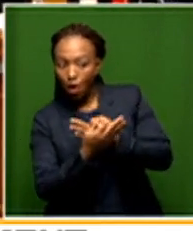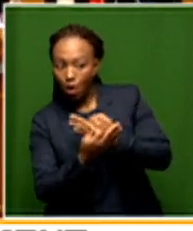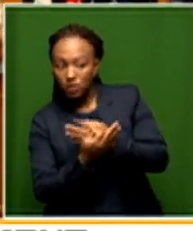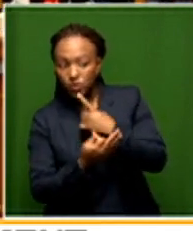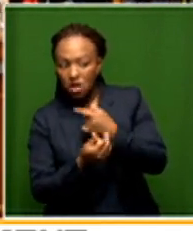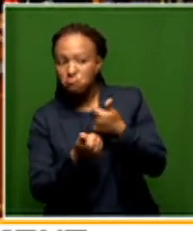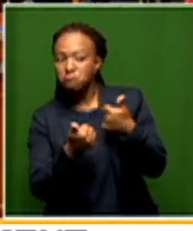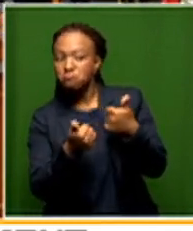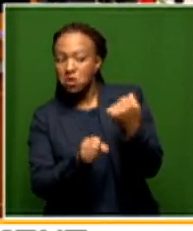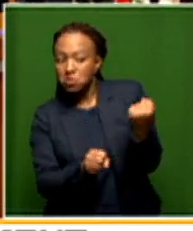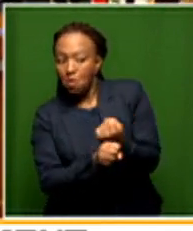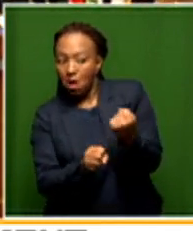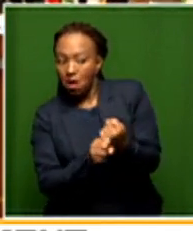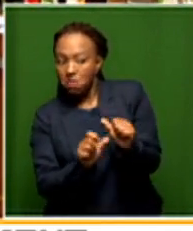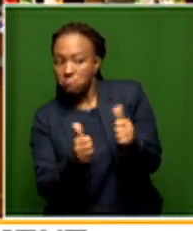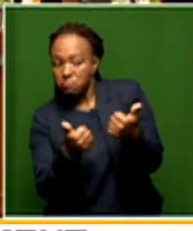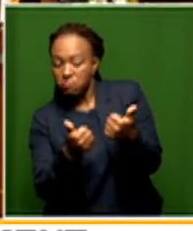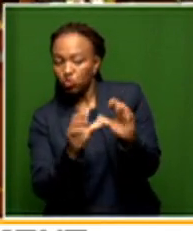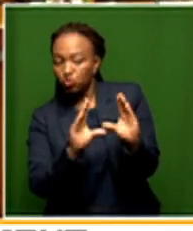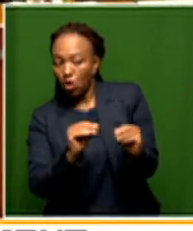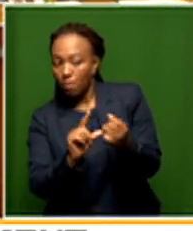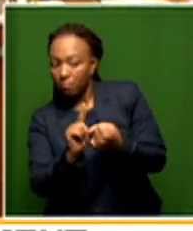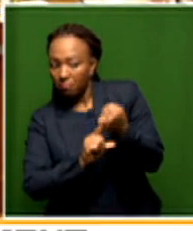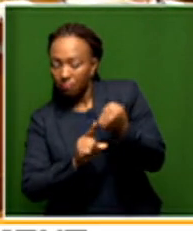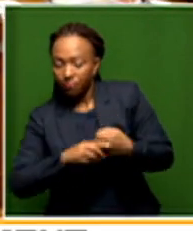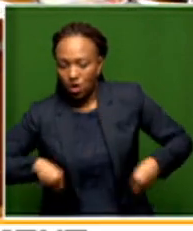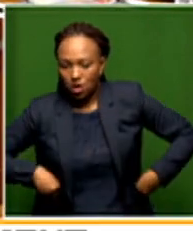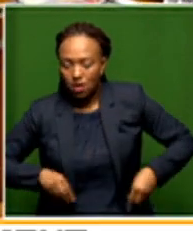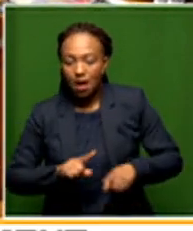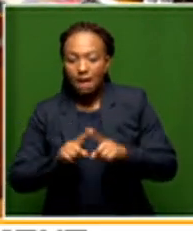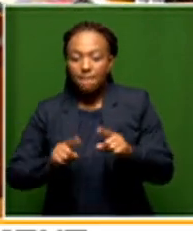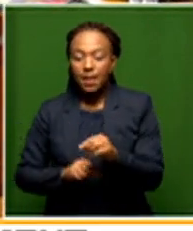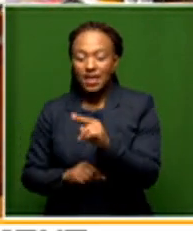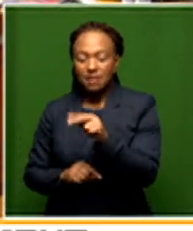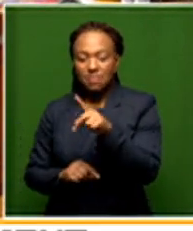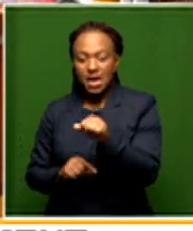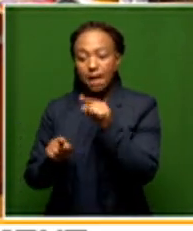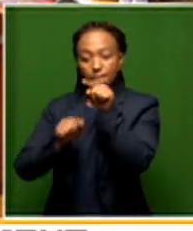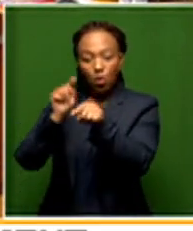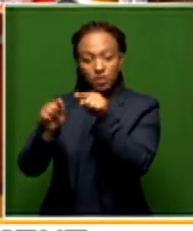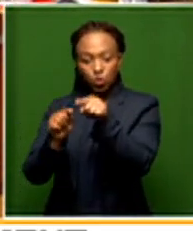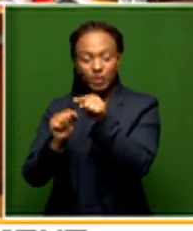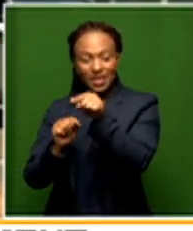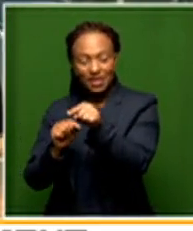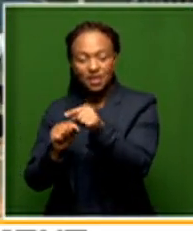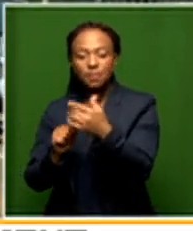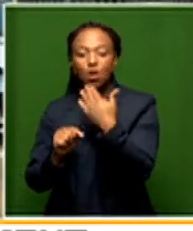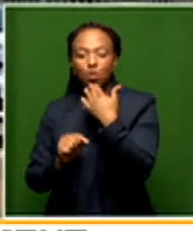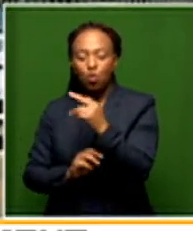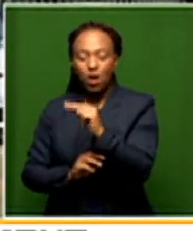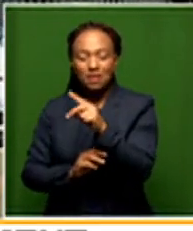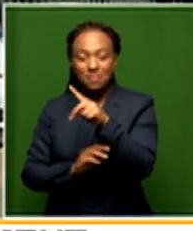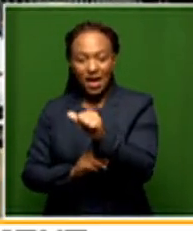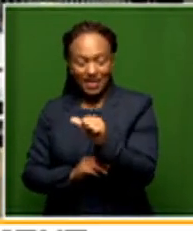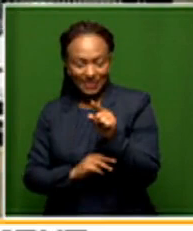that task when it comes to grand corruption. The prosecution side of it is done by the NPA,